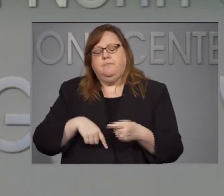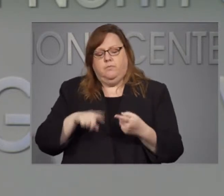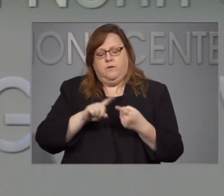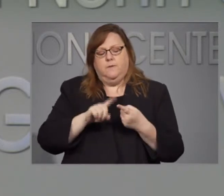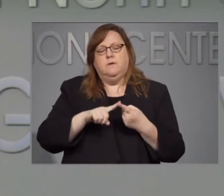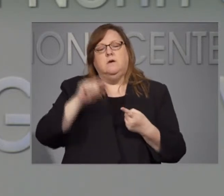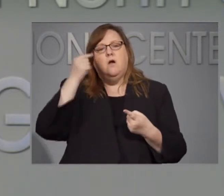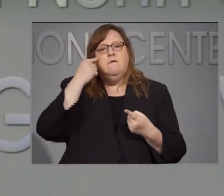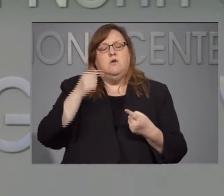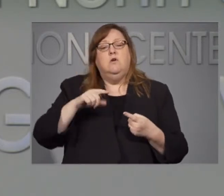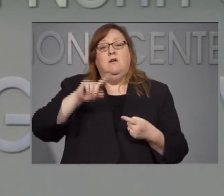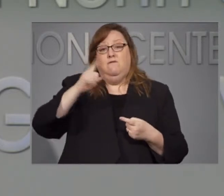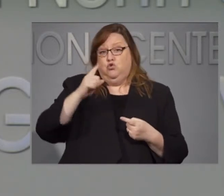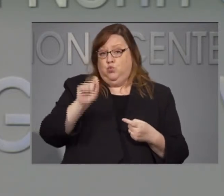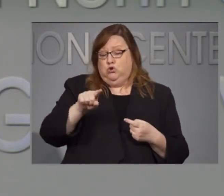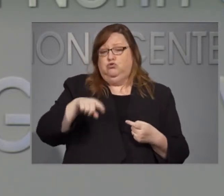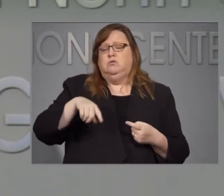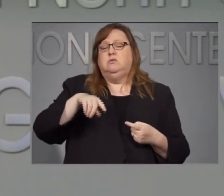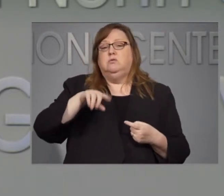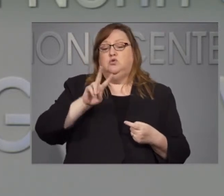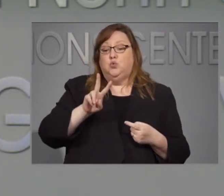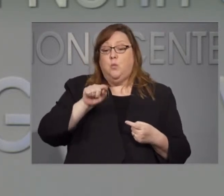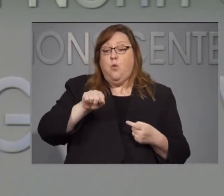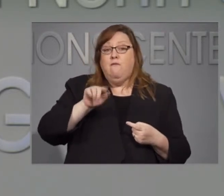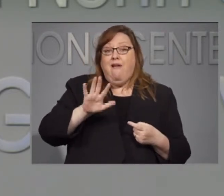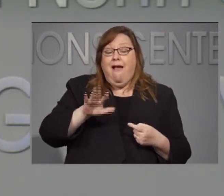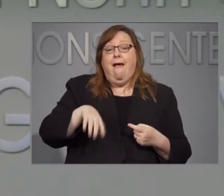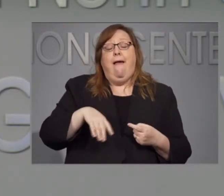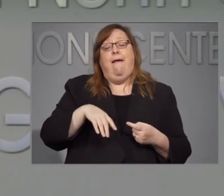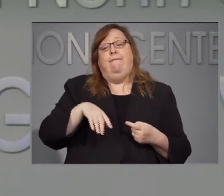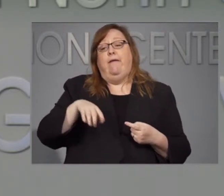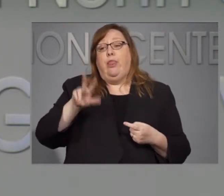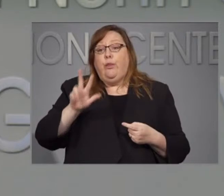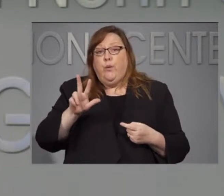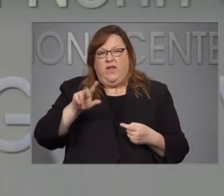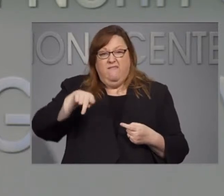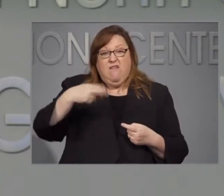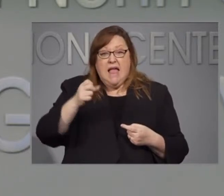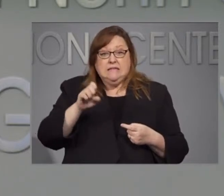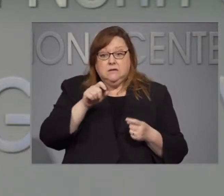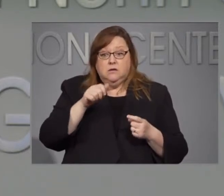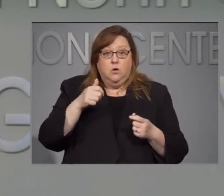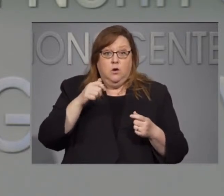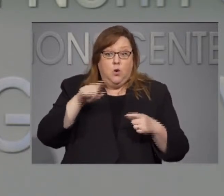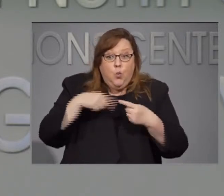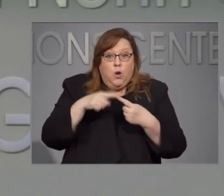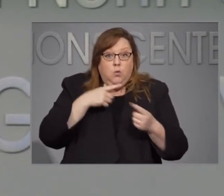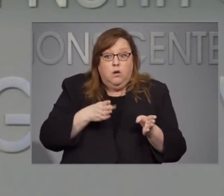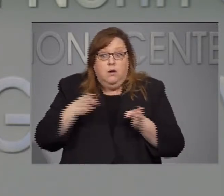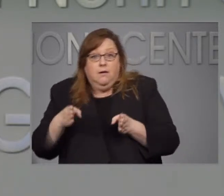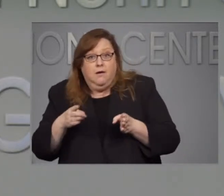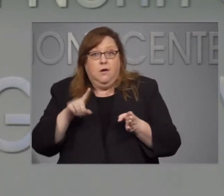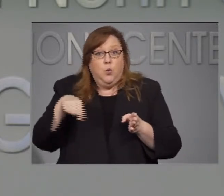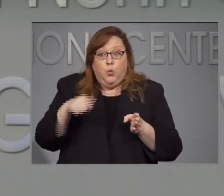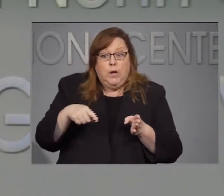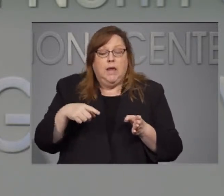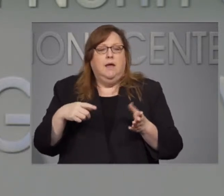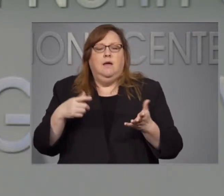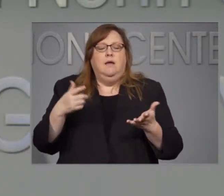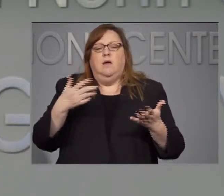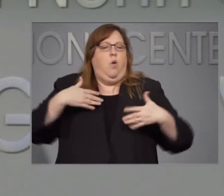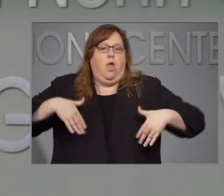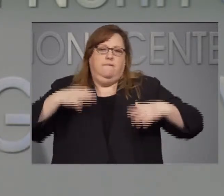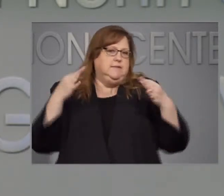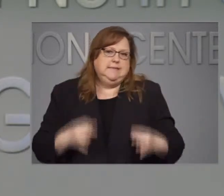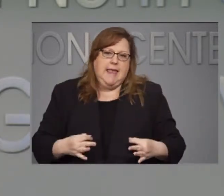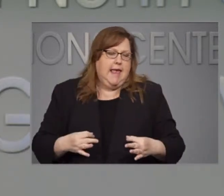that, and neither of those are off the table, nor is it off the table that we might go into phase